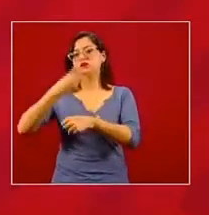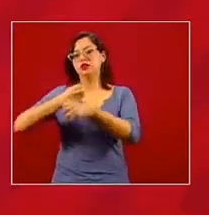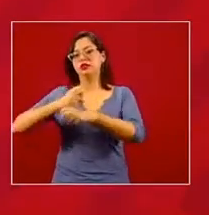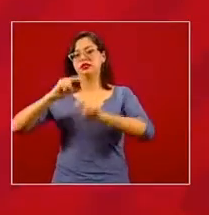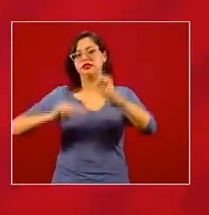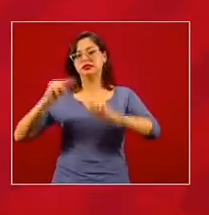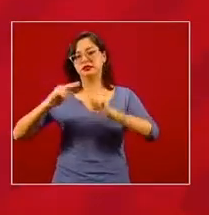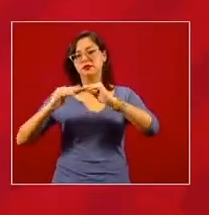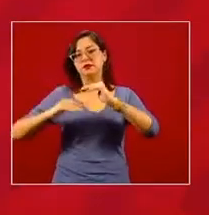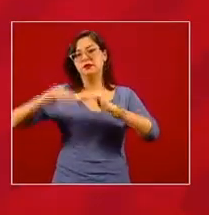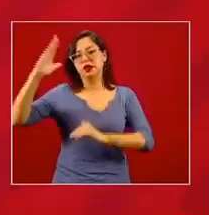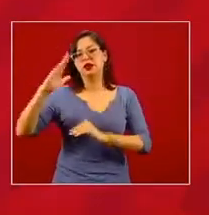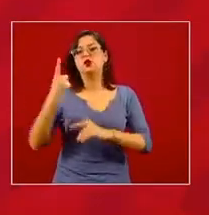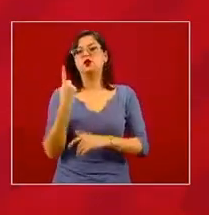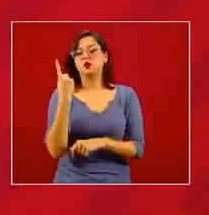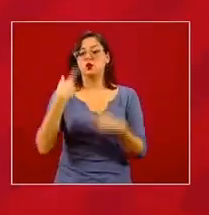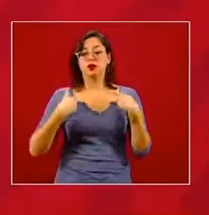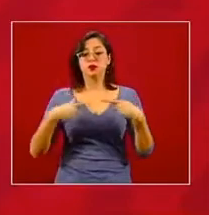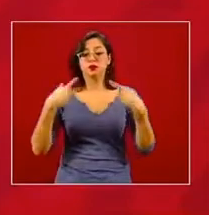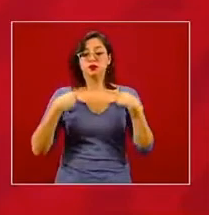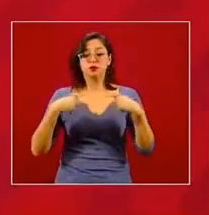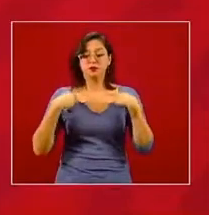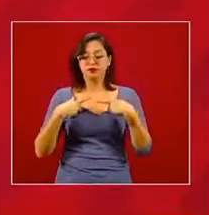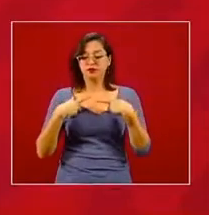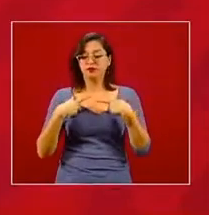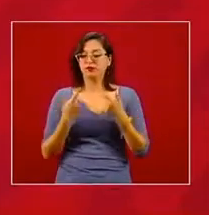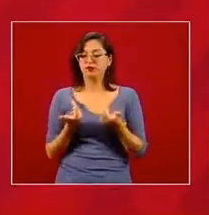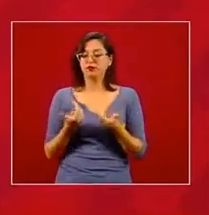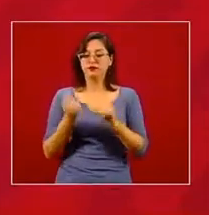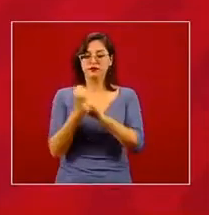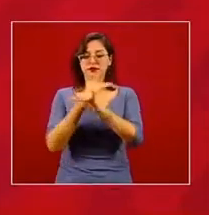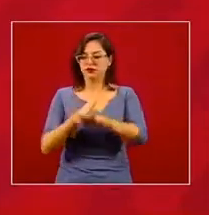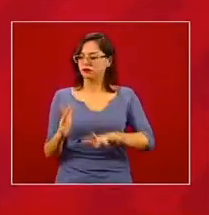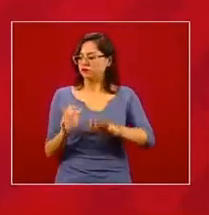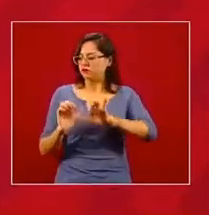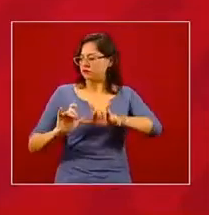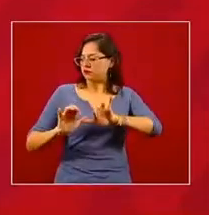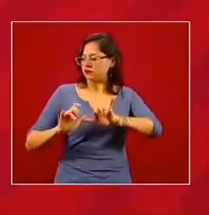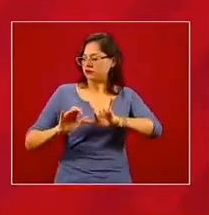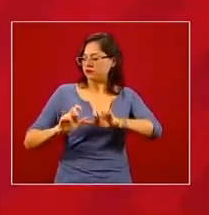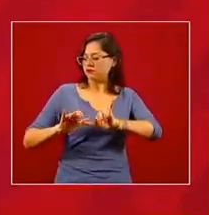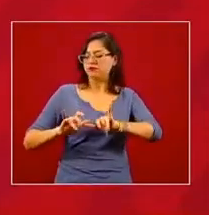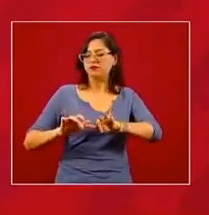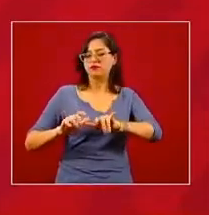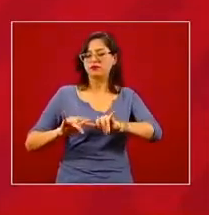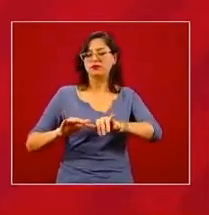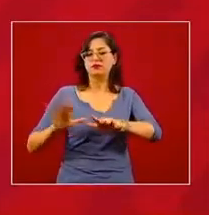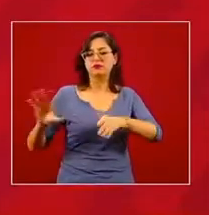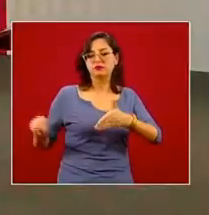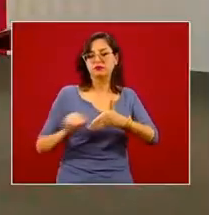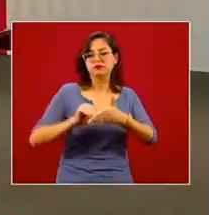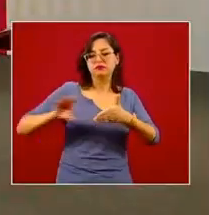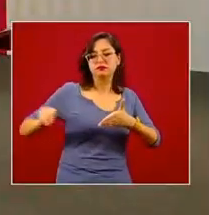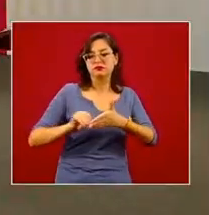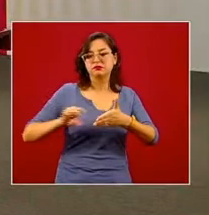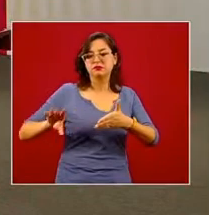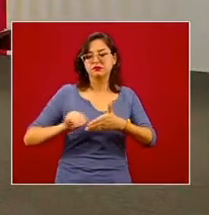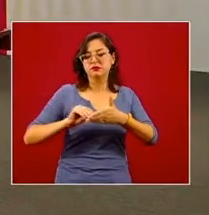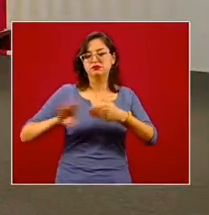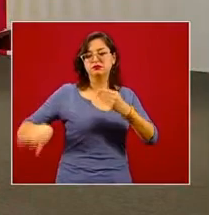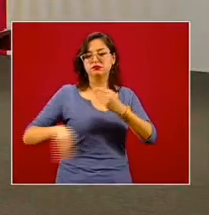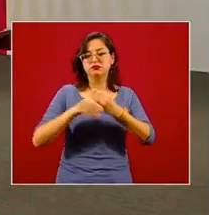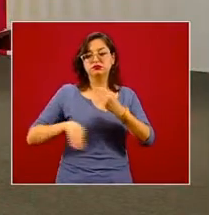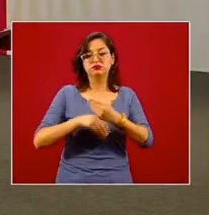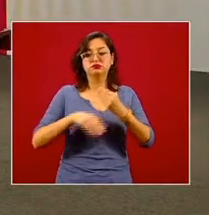and non-ISBER units, which are second and third level. This notice goes out by someone